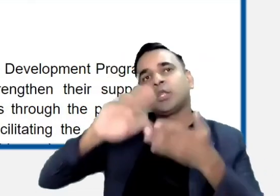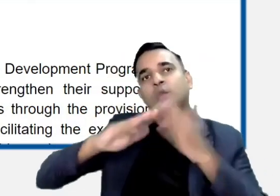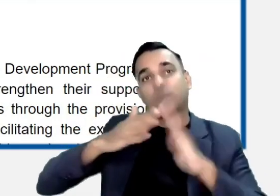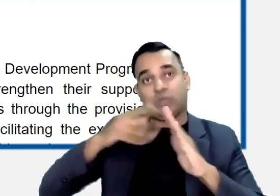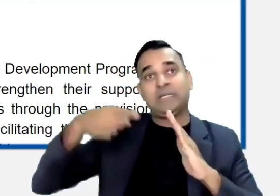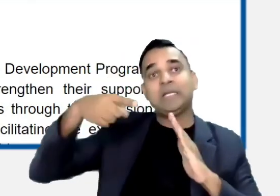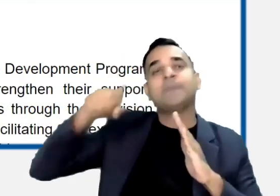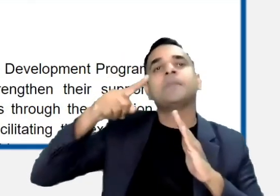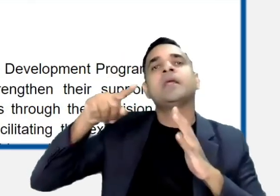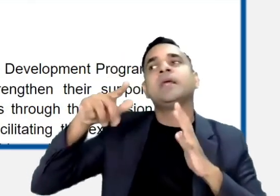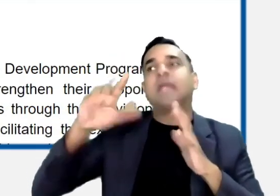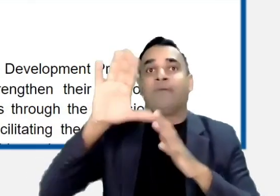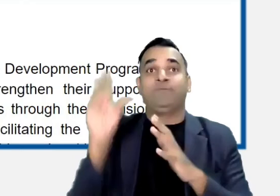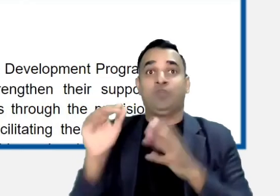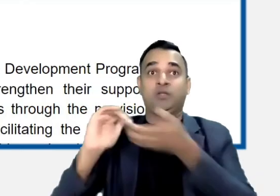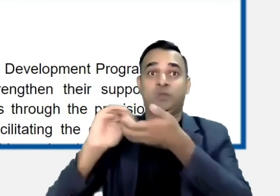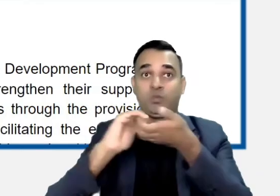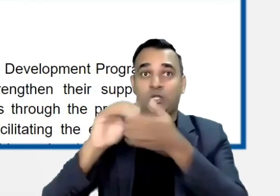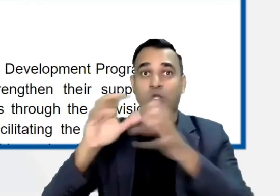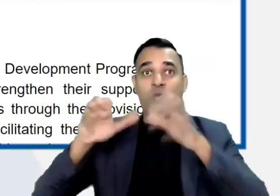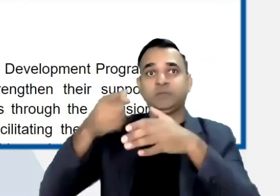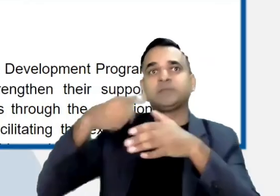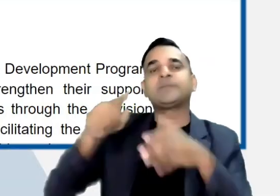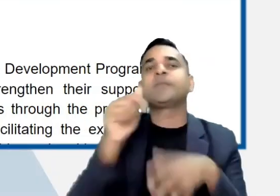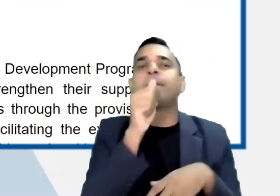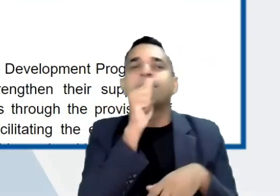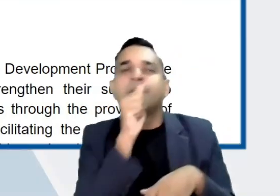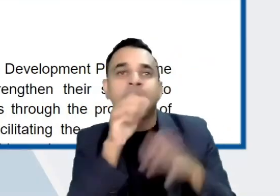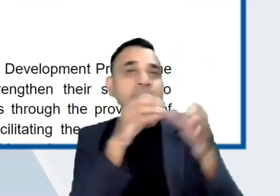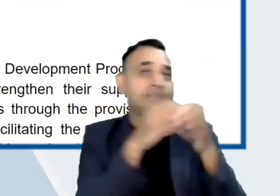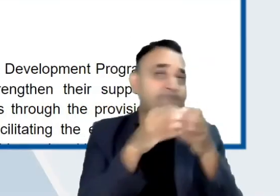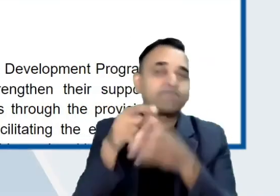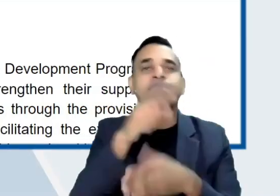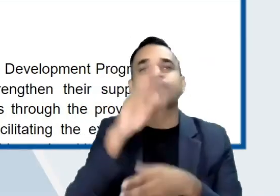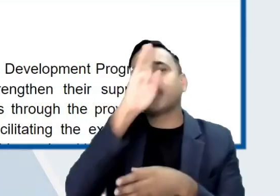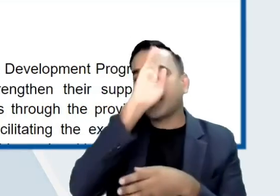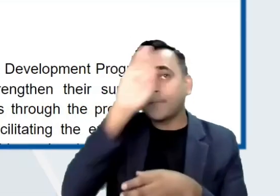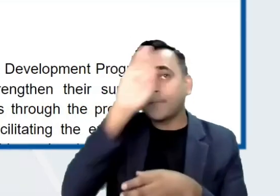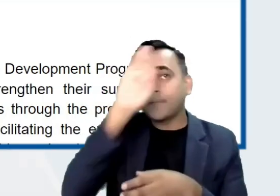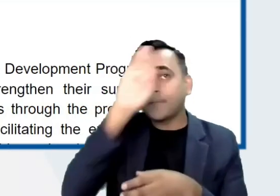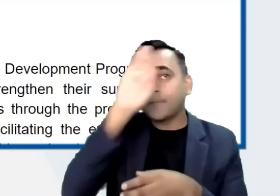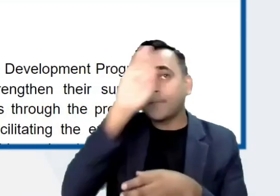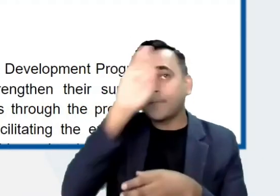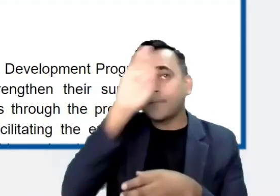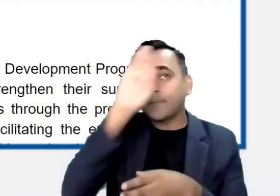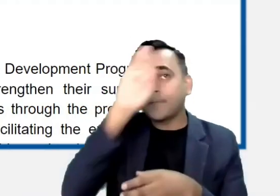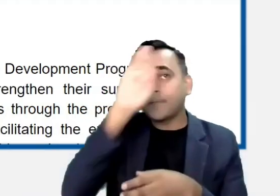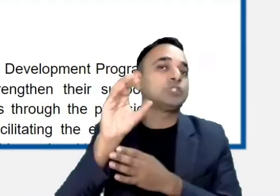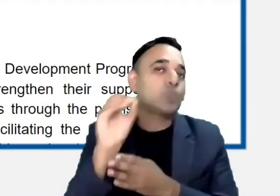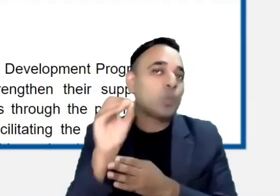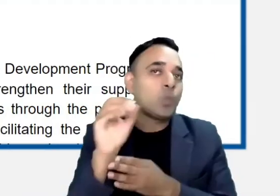national capacities for multi-hazard based early warning systems for early action and for